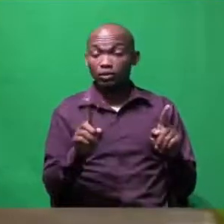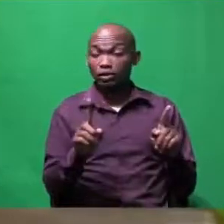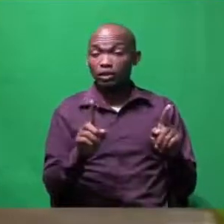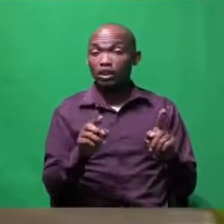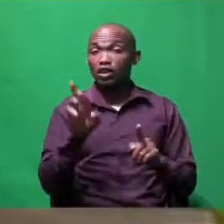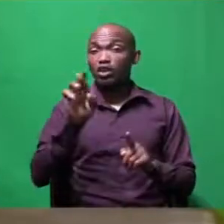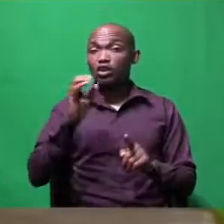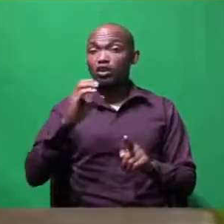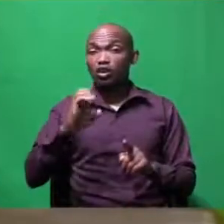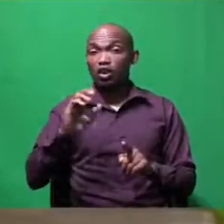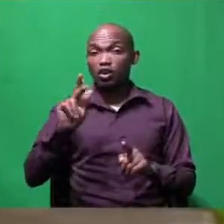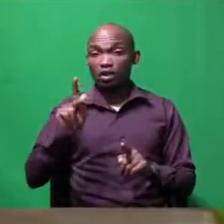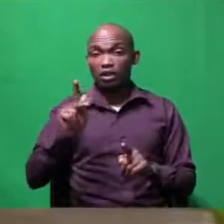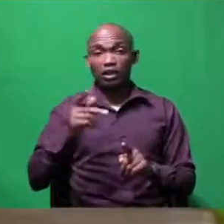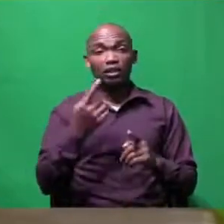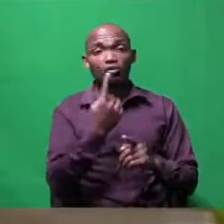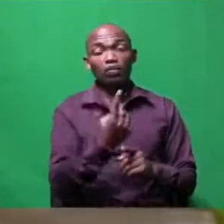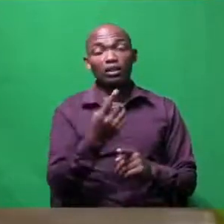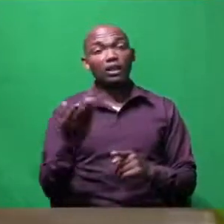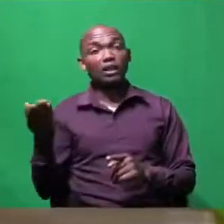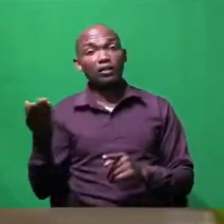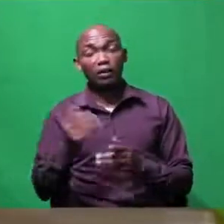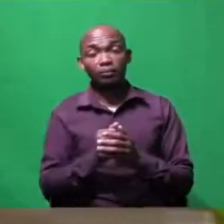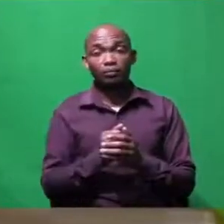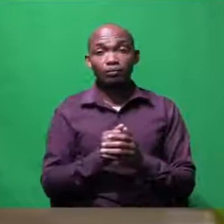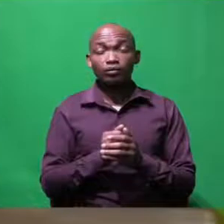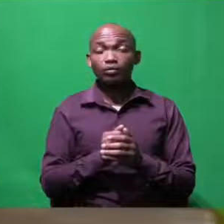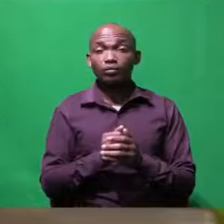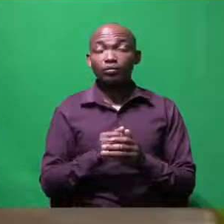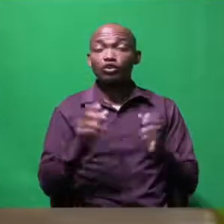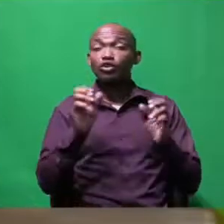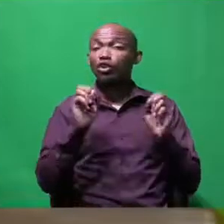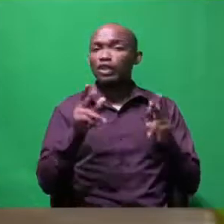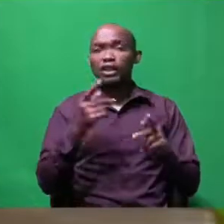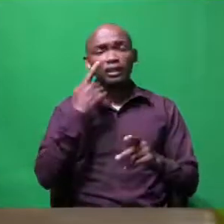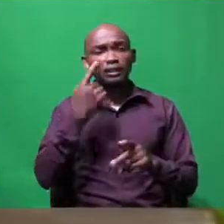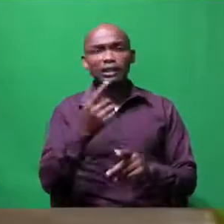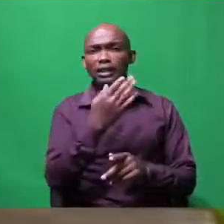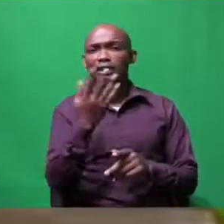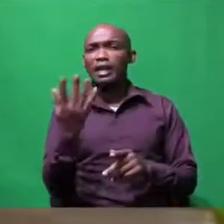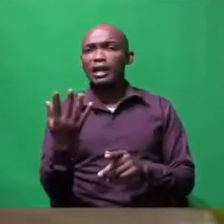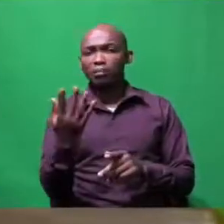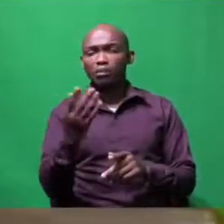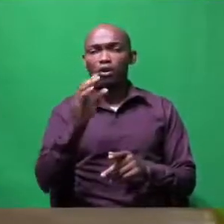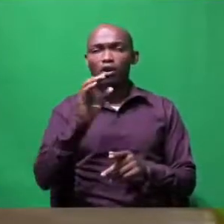one another. So now let us look types of rocks.